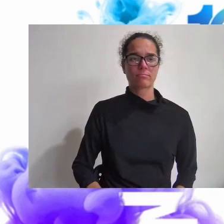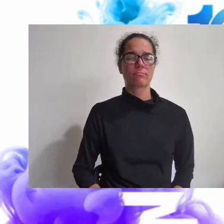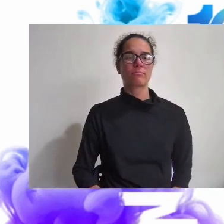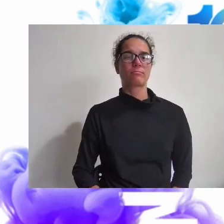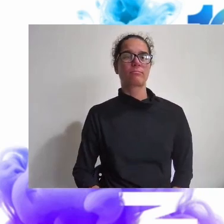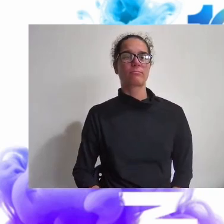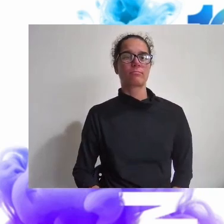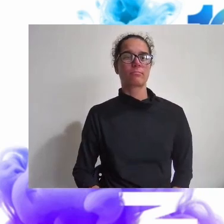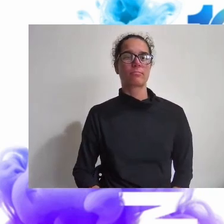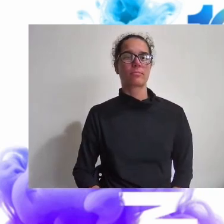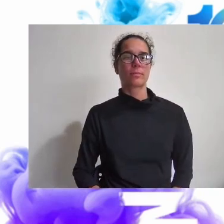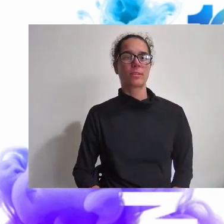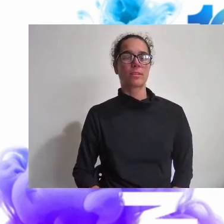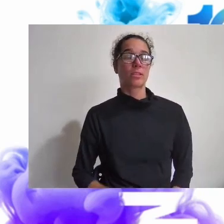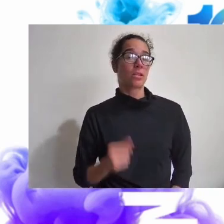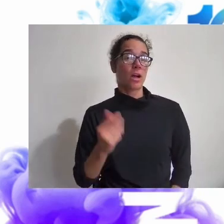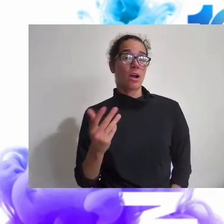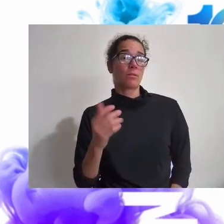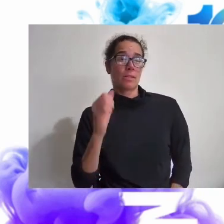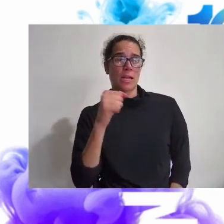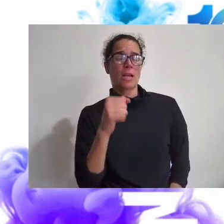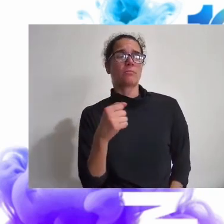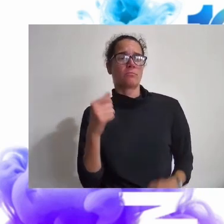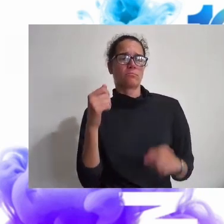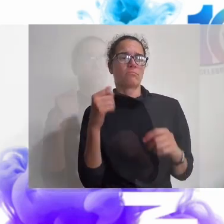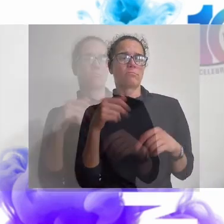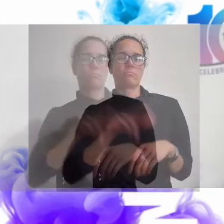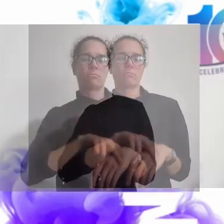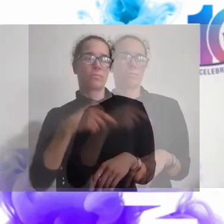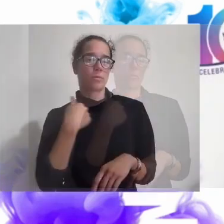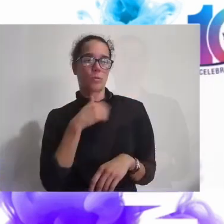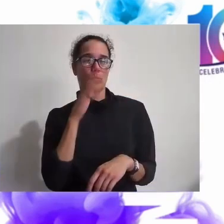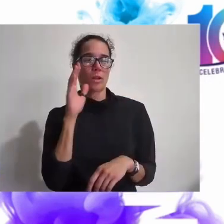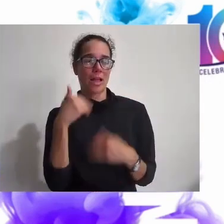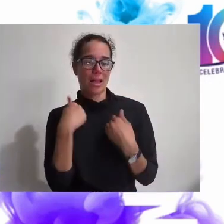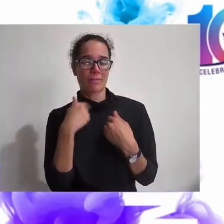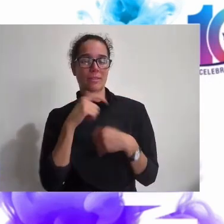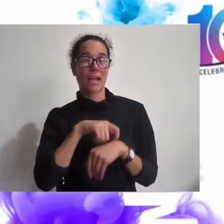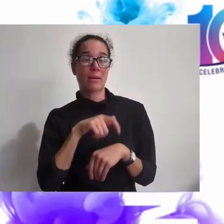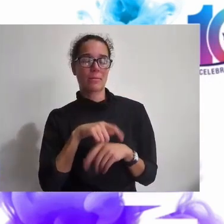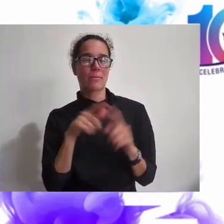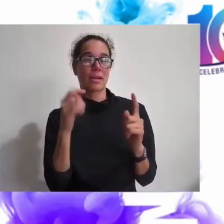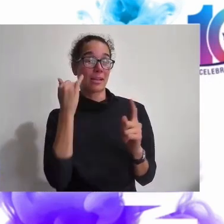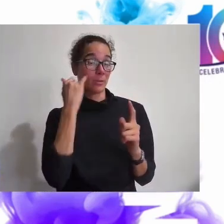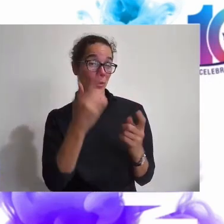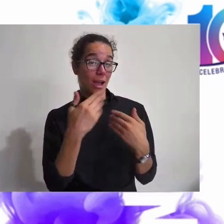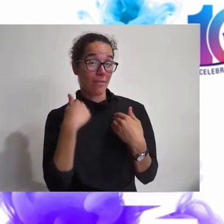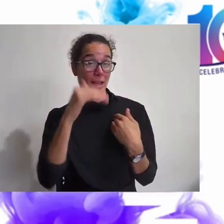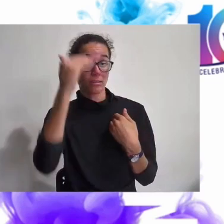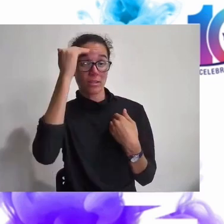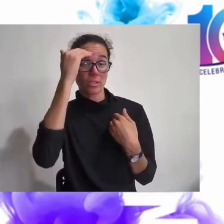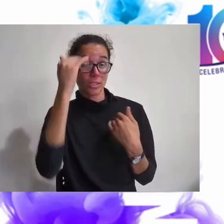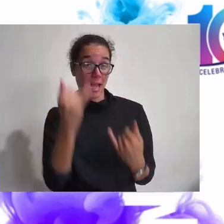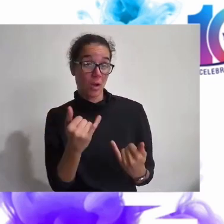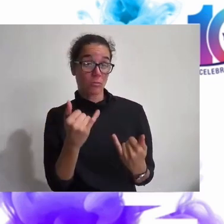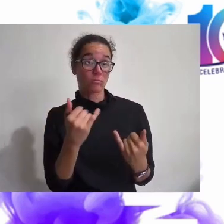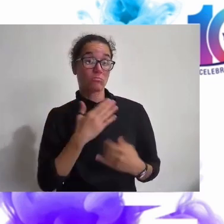Yeah, we'll definitely have some time, but if you got also that knowledge, we'll be happy to hear it.